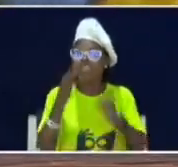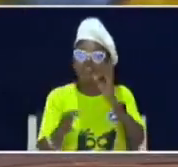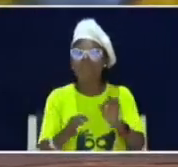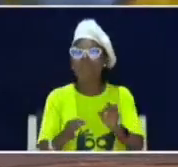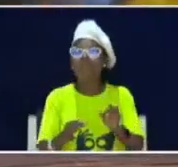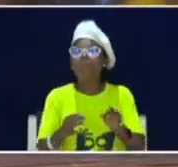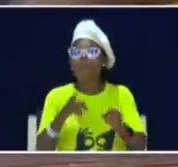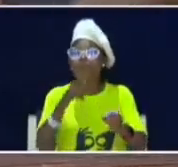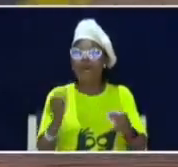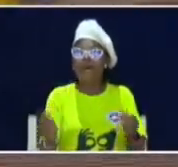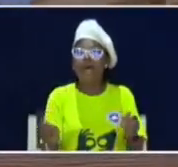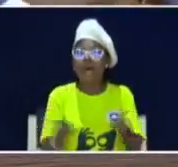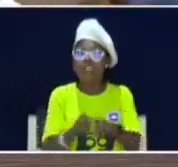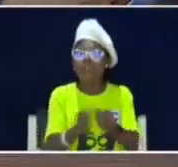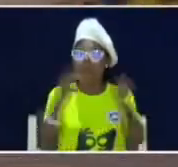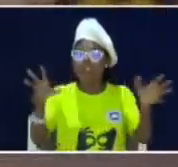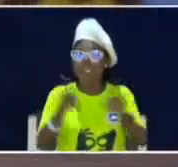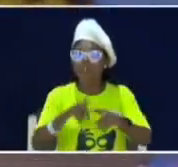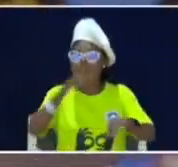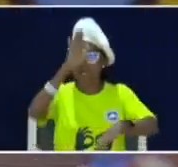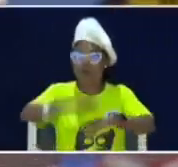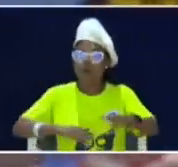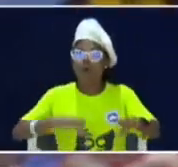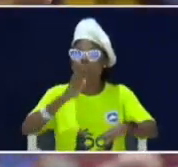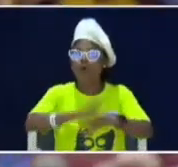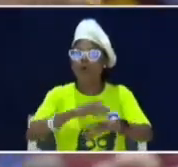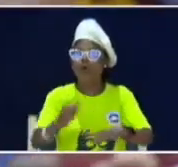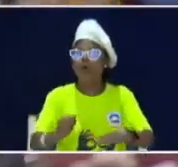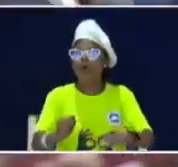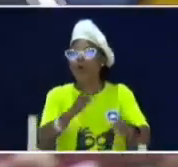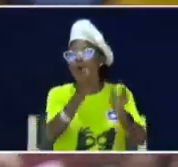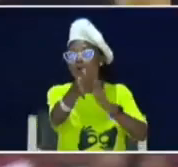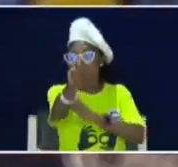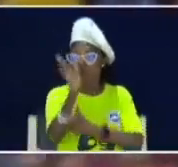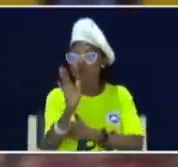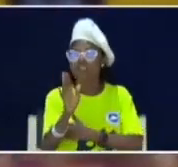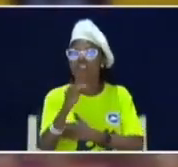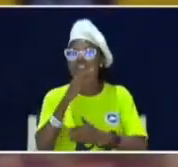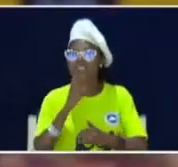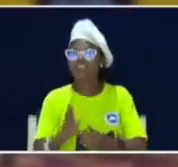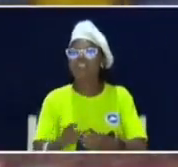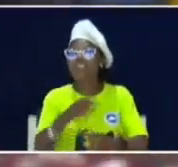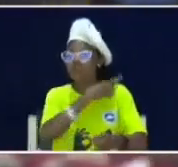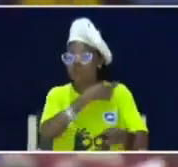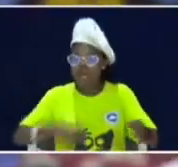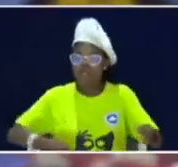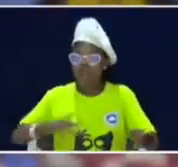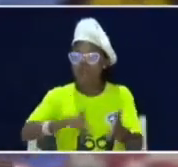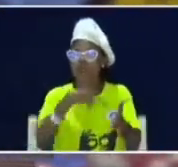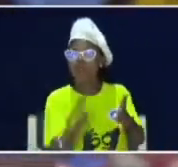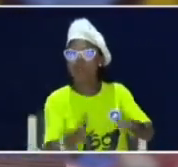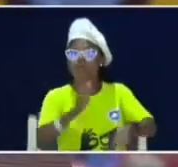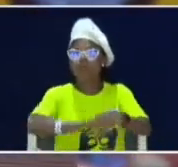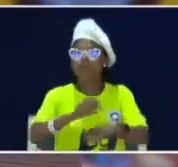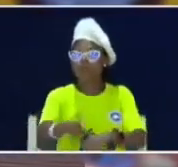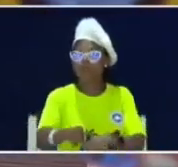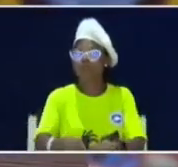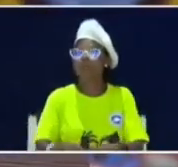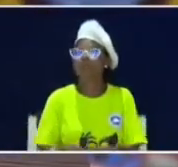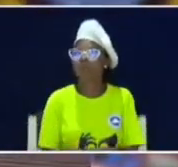as much as you can come to God, the kingly part of God will rub on you, and you'll begin to legislate as